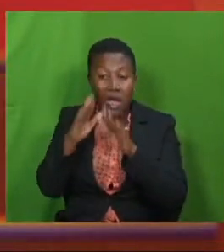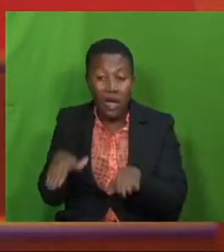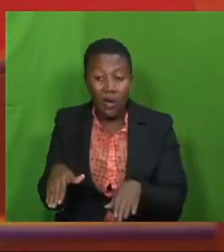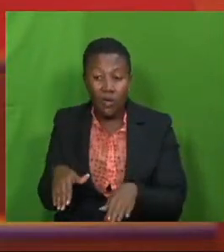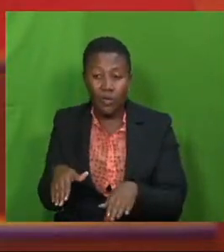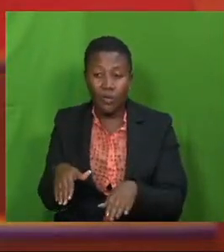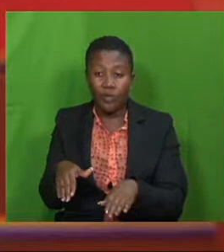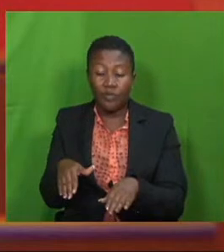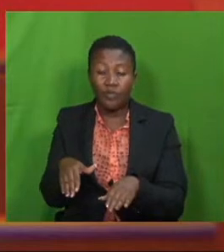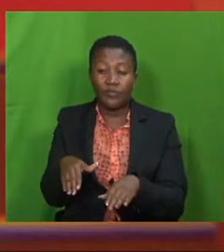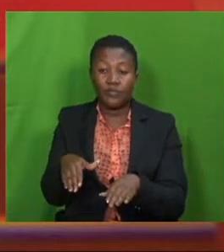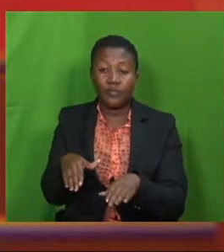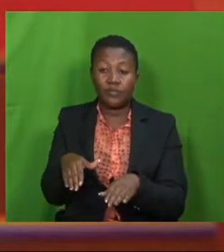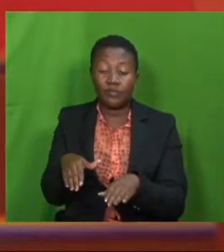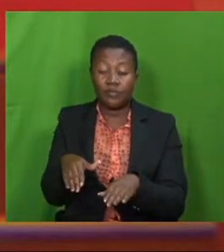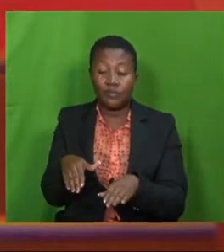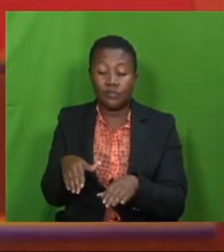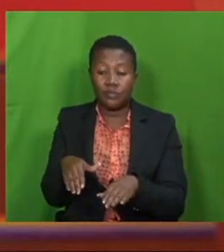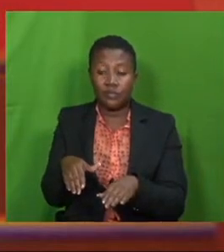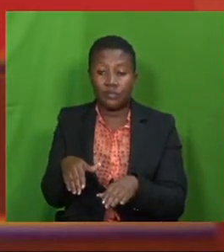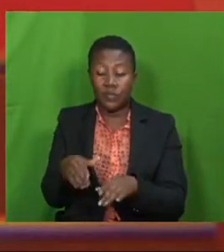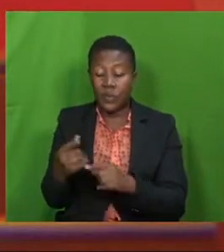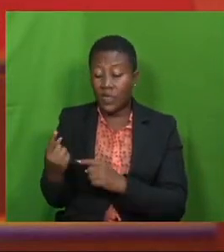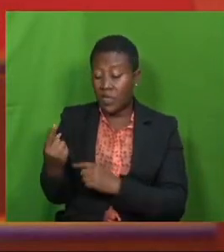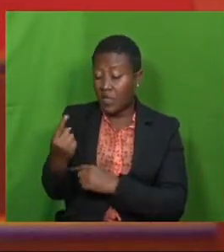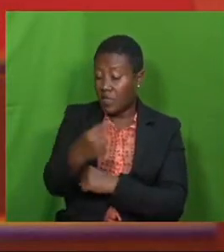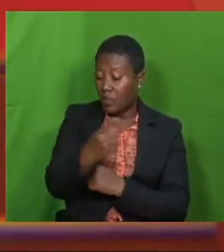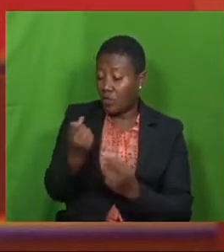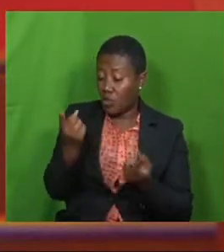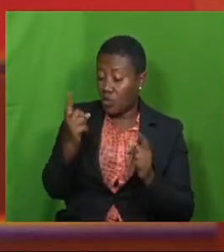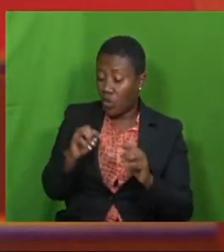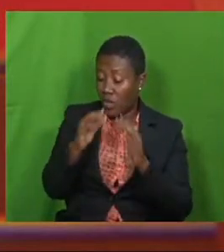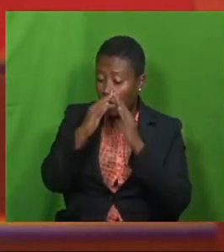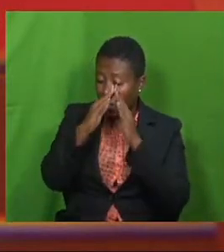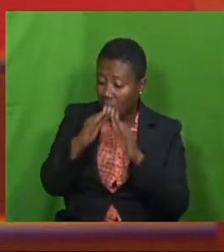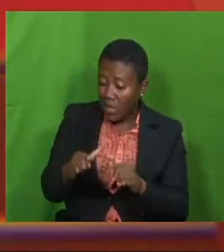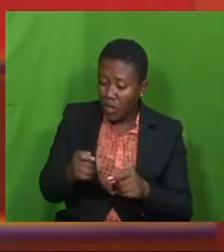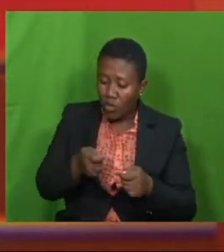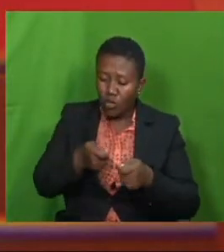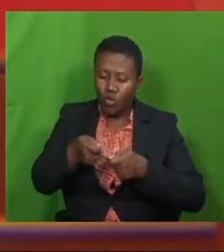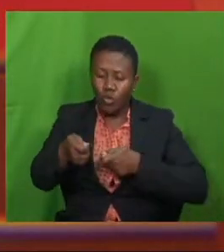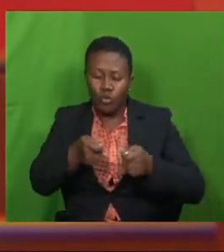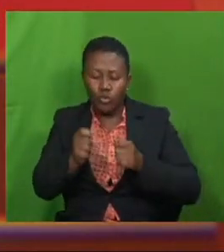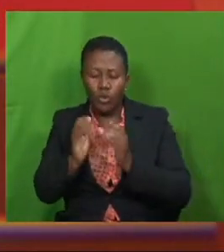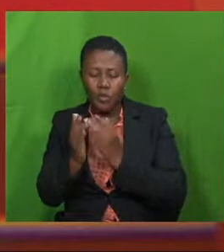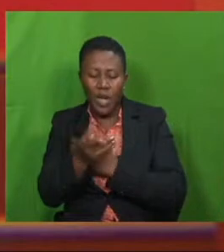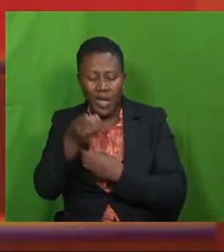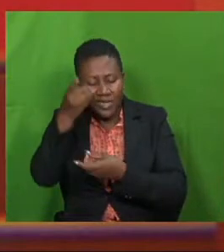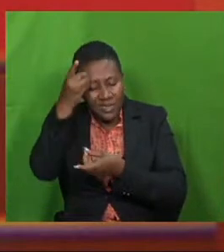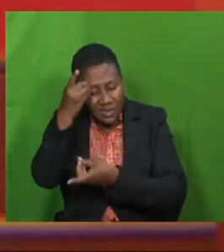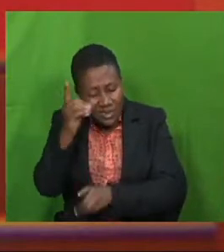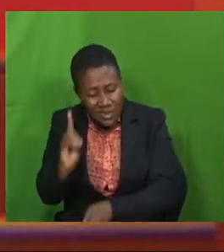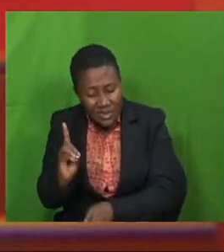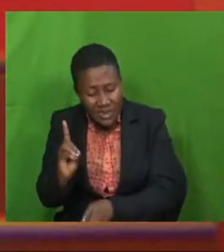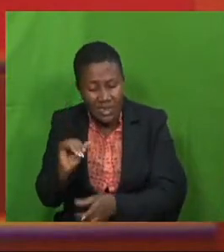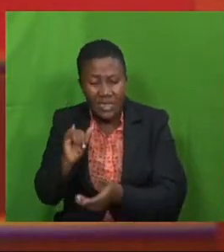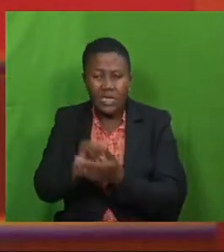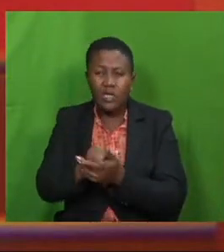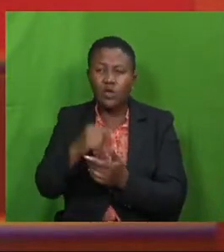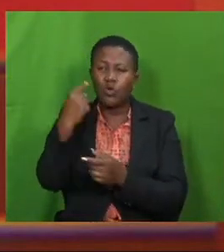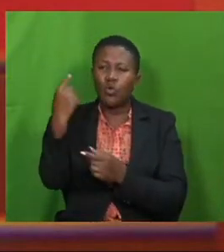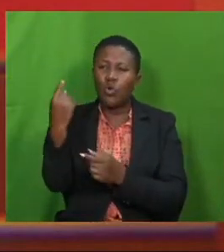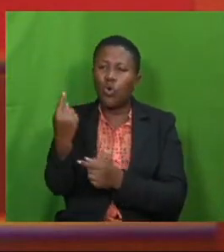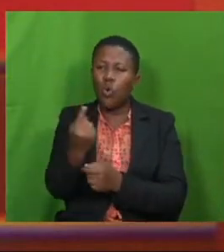The days when the House was controlled by decisions which always went in favor of